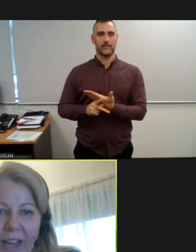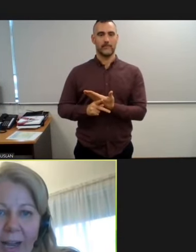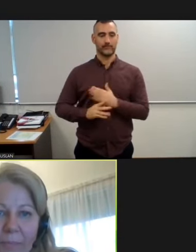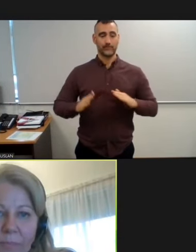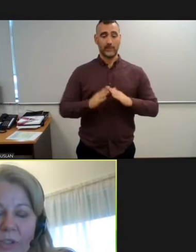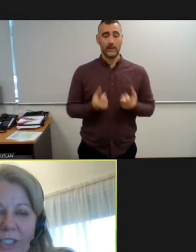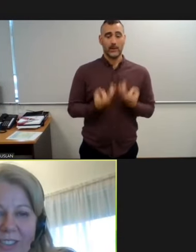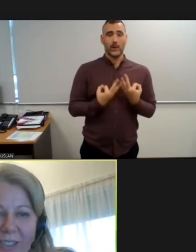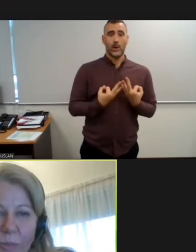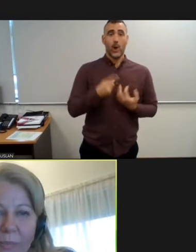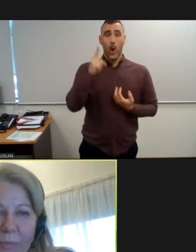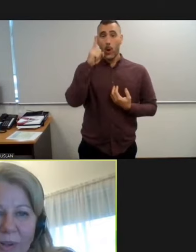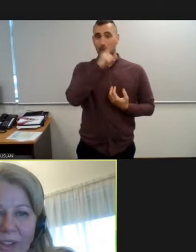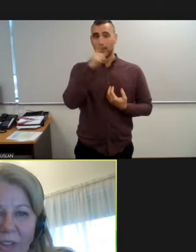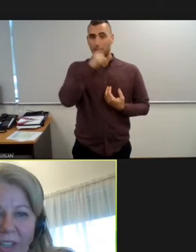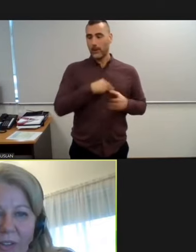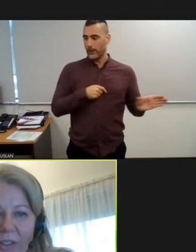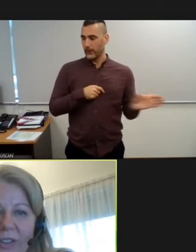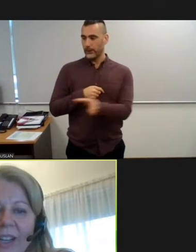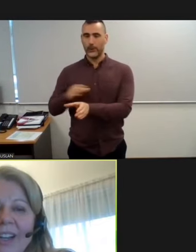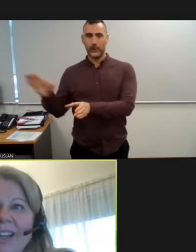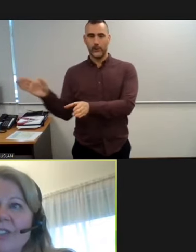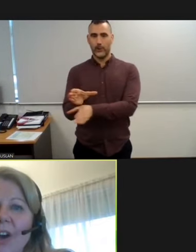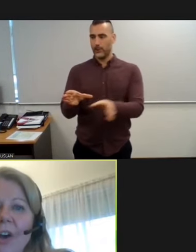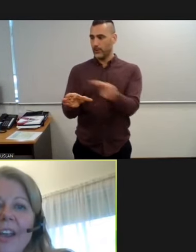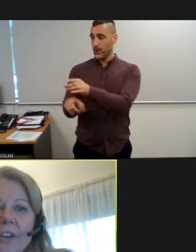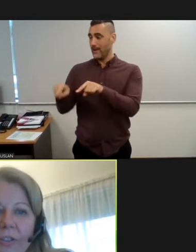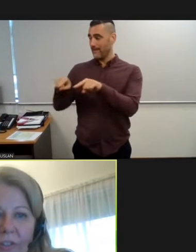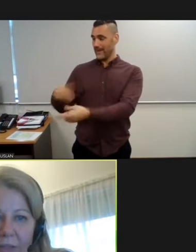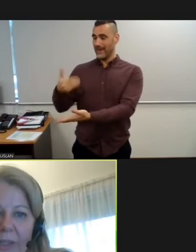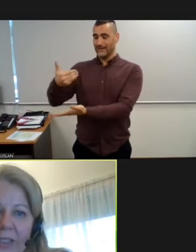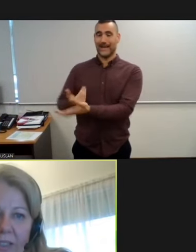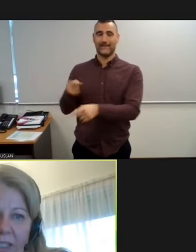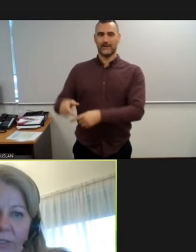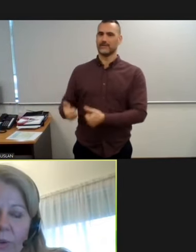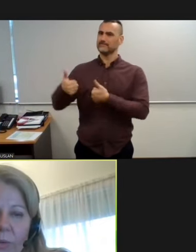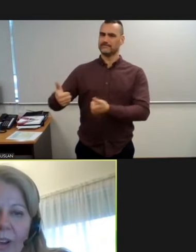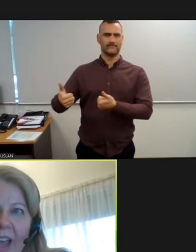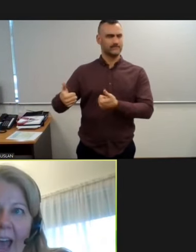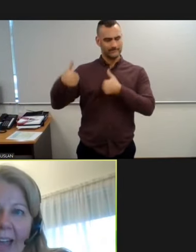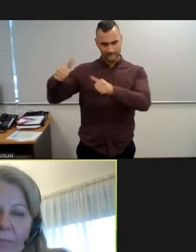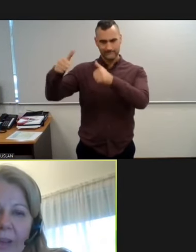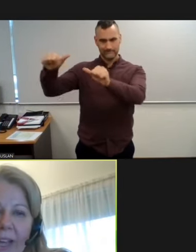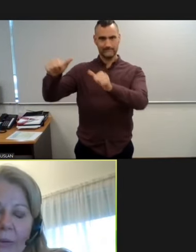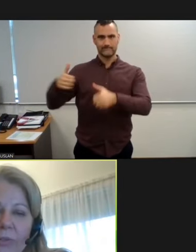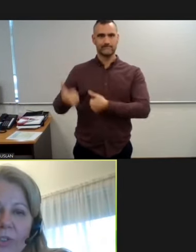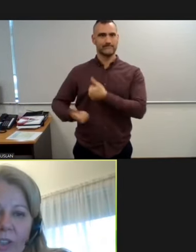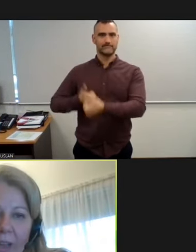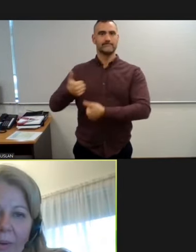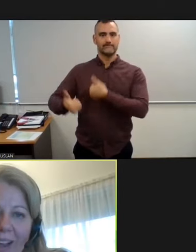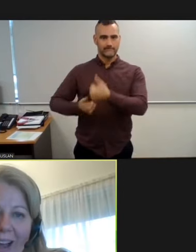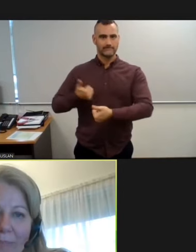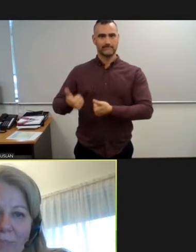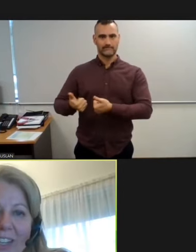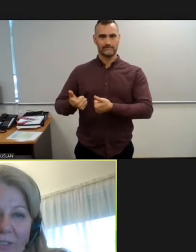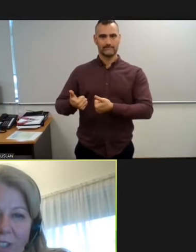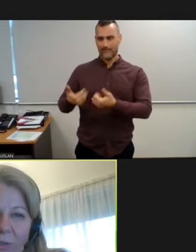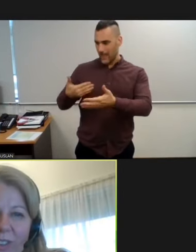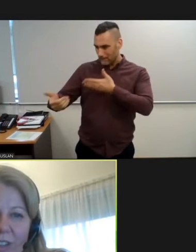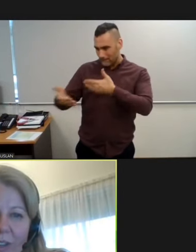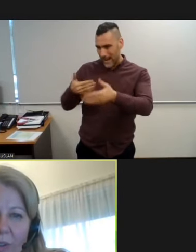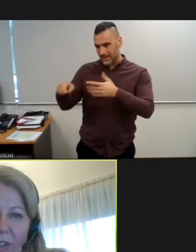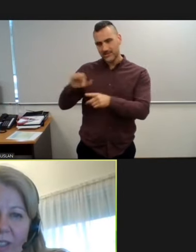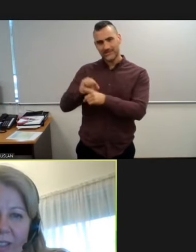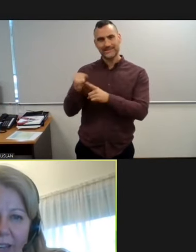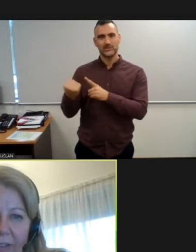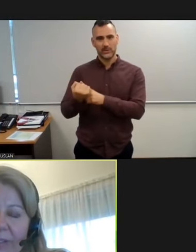been predicted at one point early on. So incredibly successful at being able to keep individuals